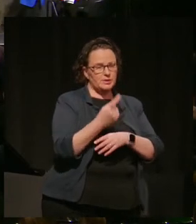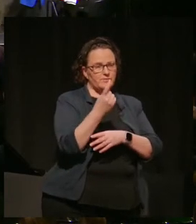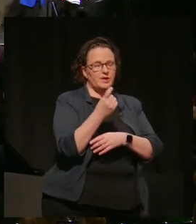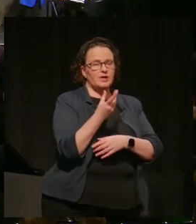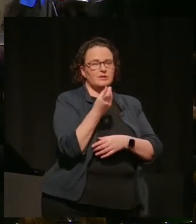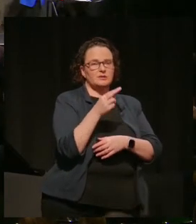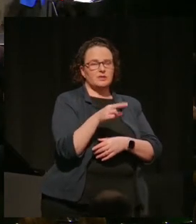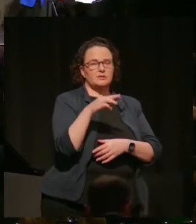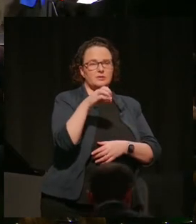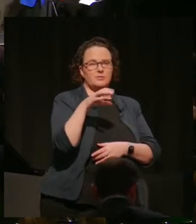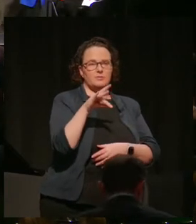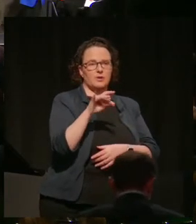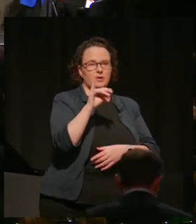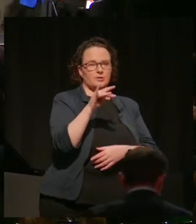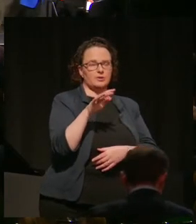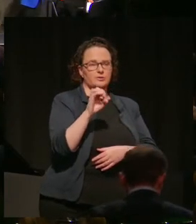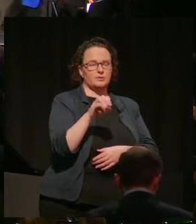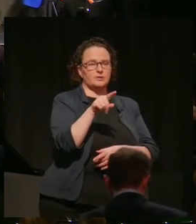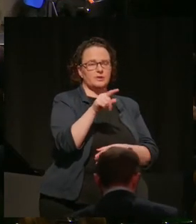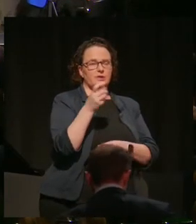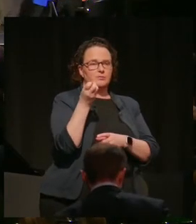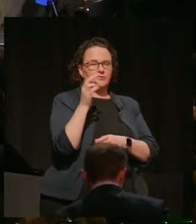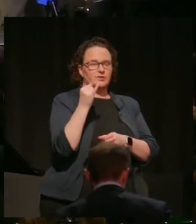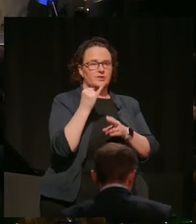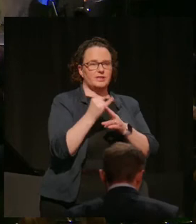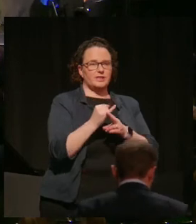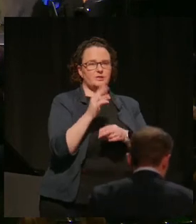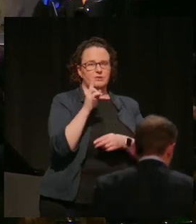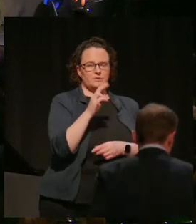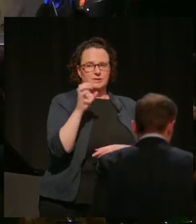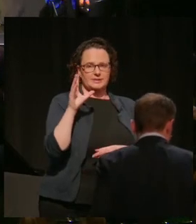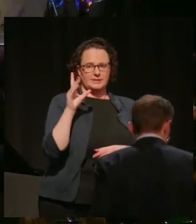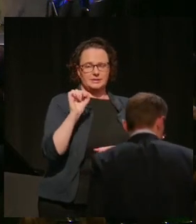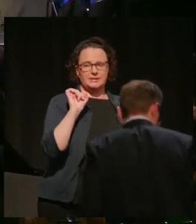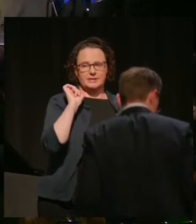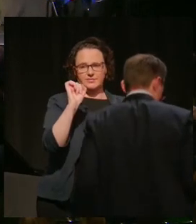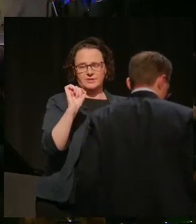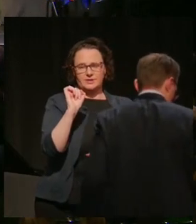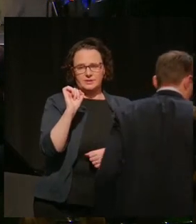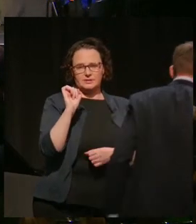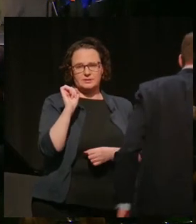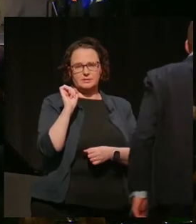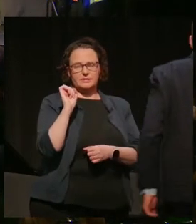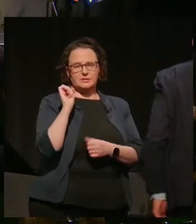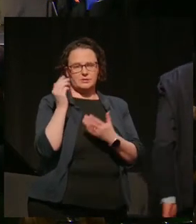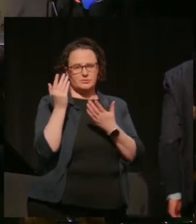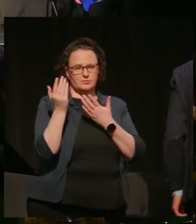Jones, Assistant Professor of History at University College Dublin, to give his reading.